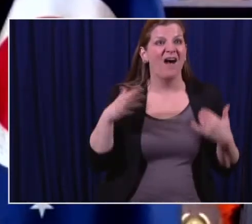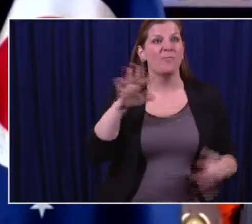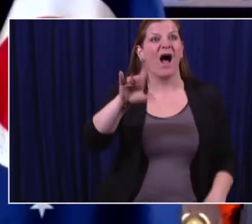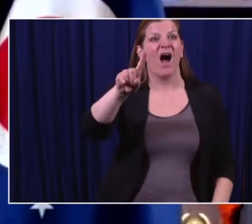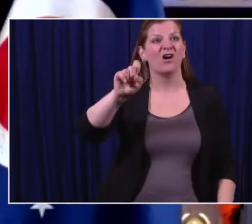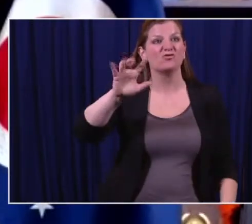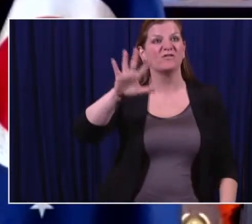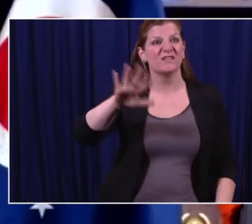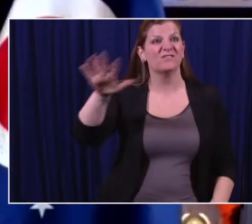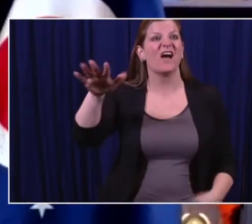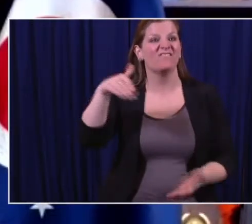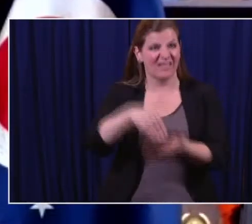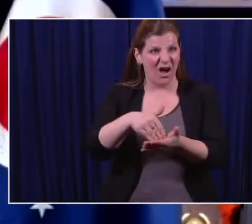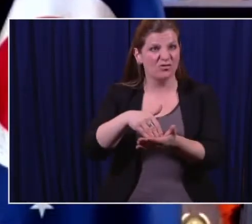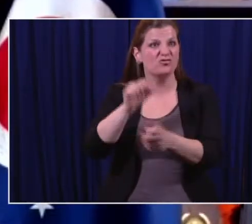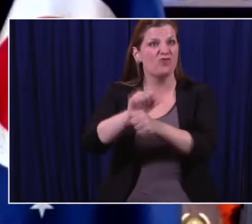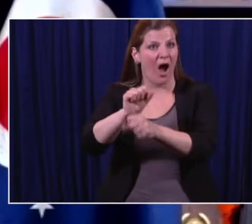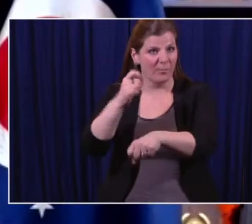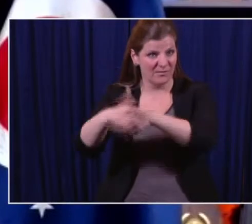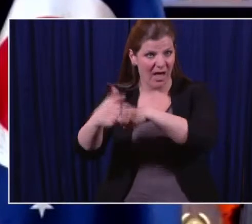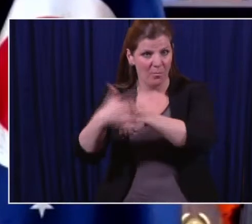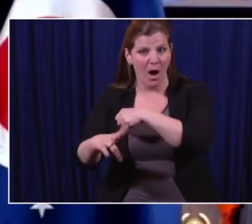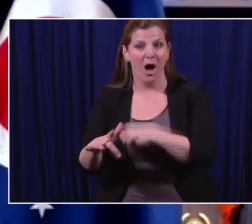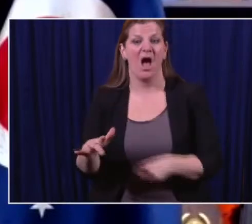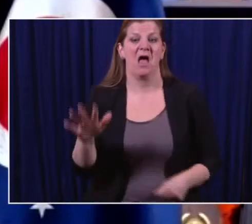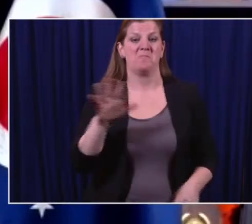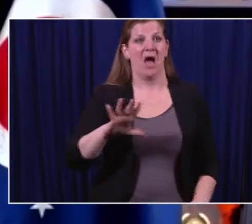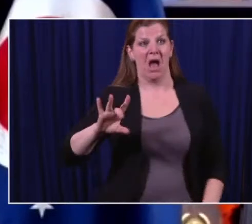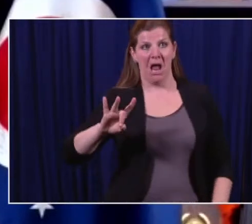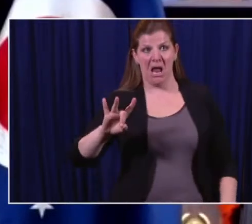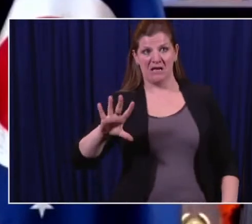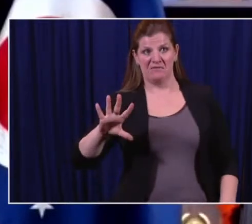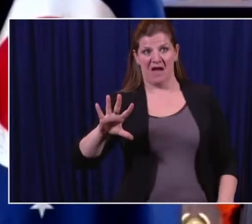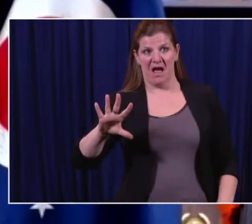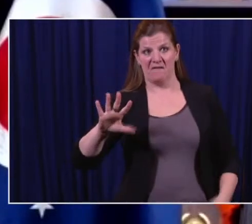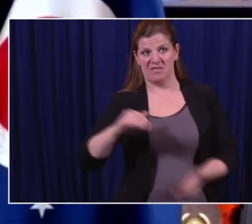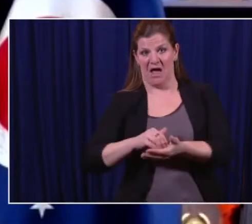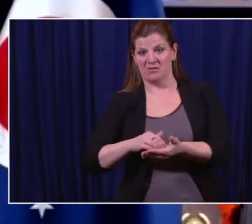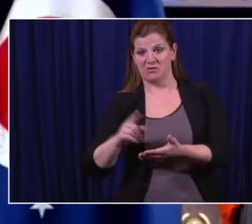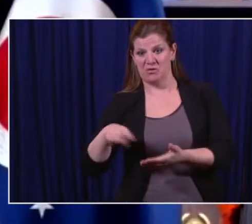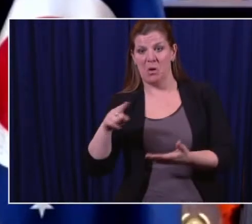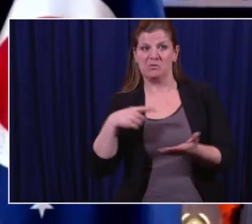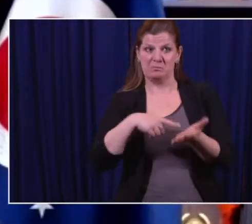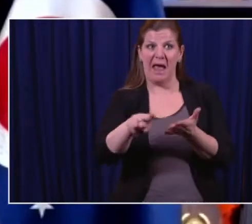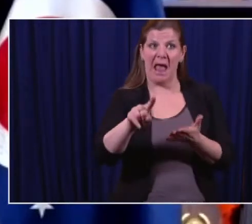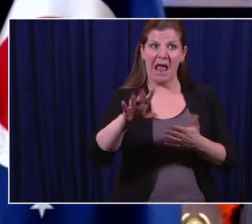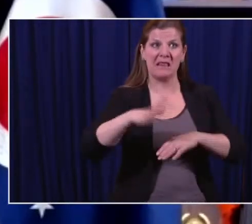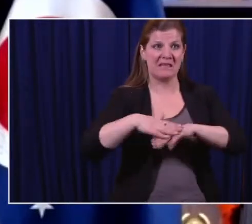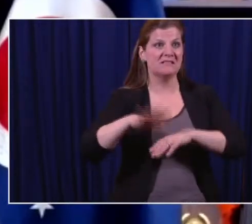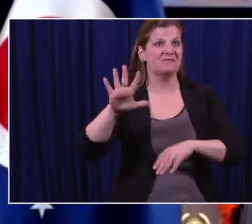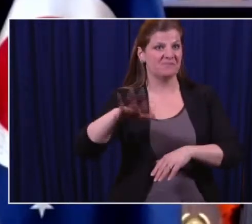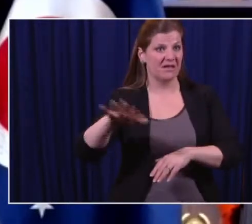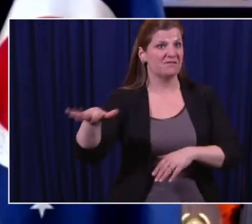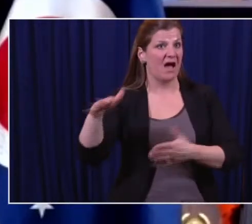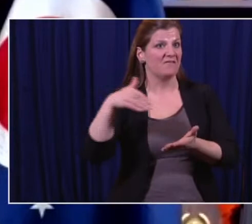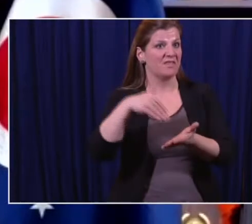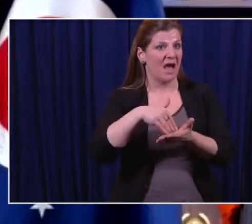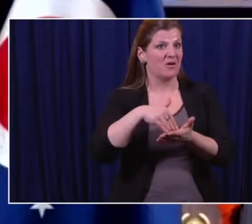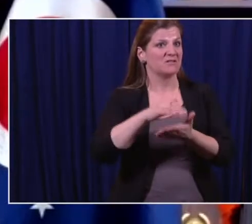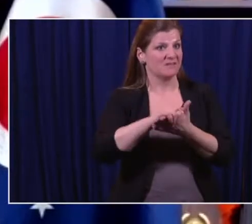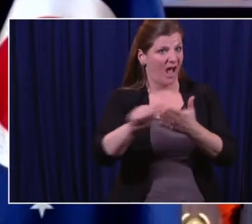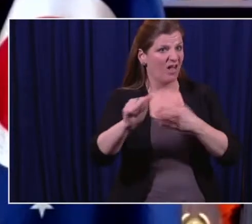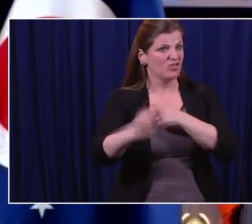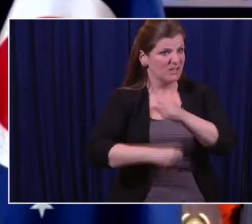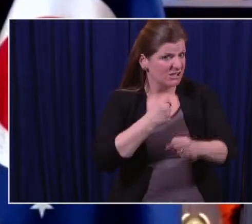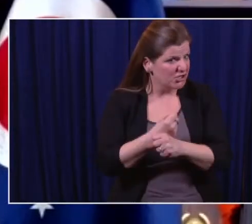85,000 of those jobs pay $50,000 a year or more. And so with the job training money that we have in the economic